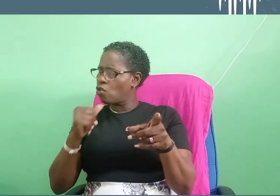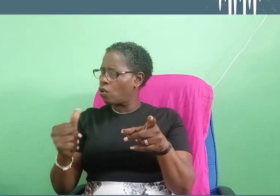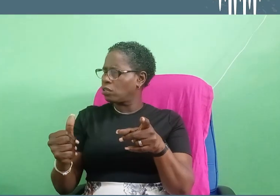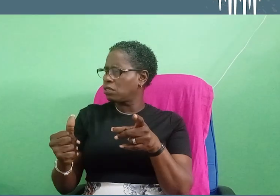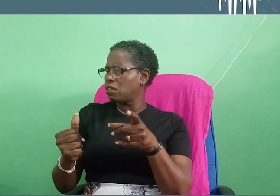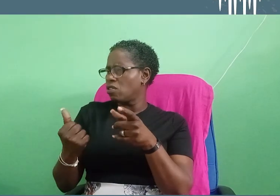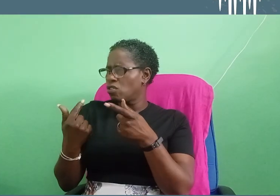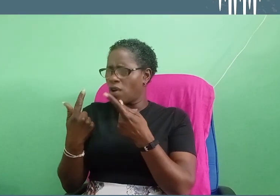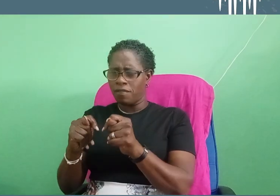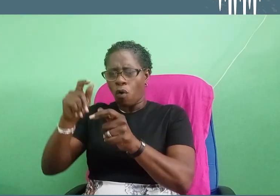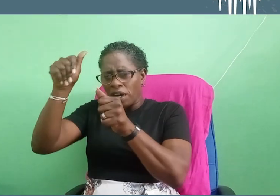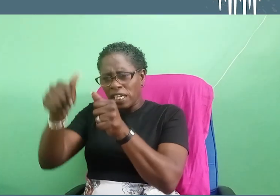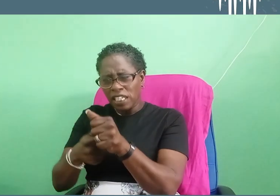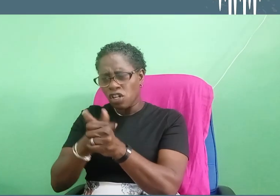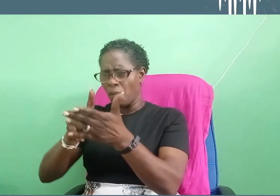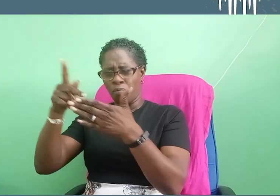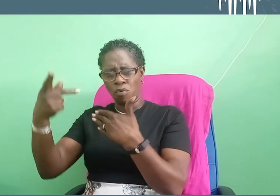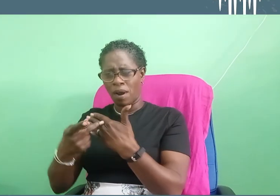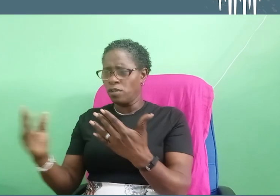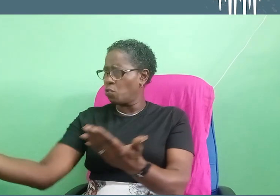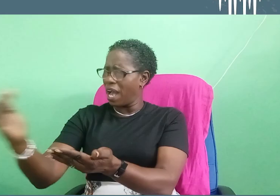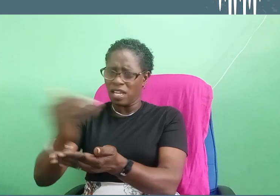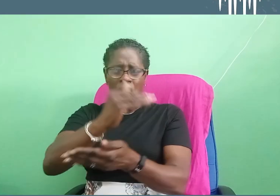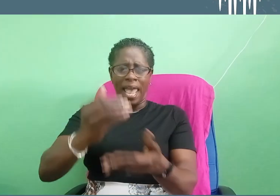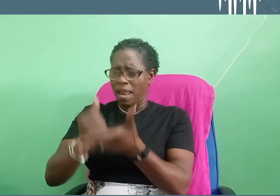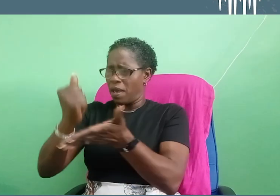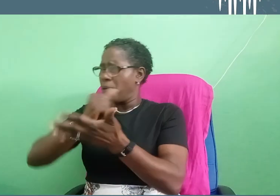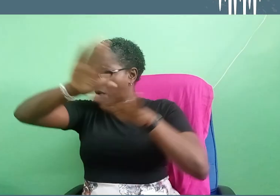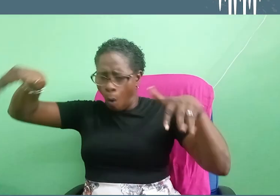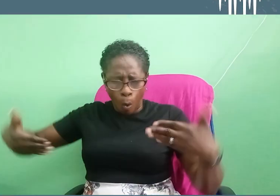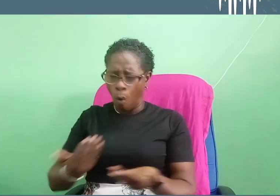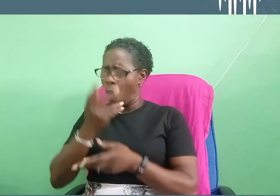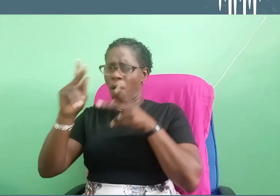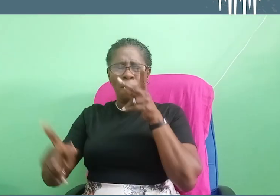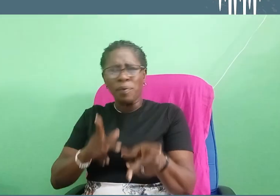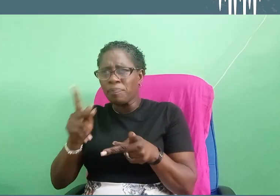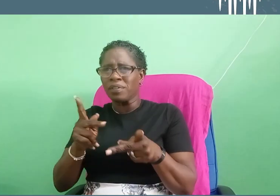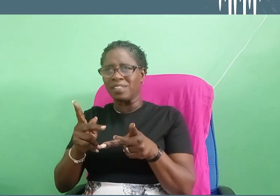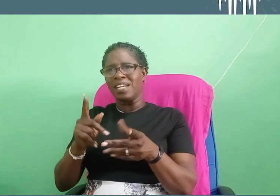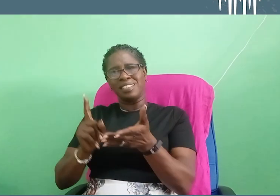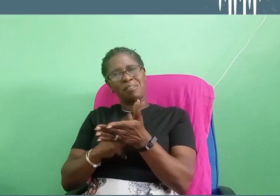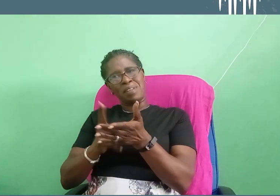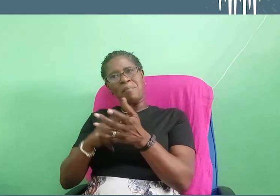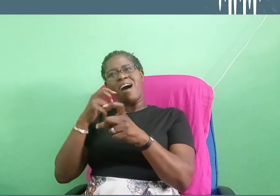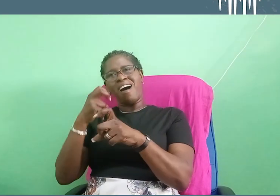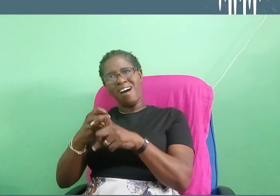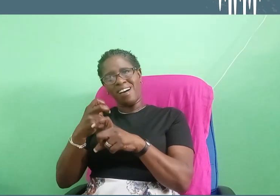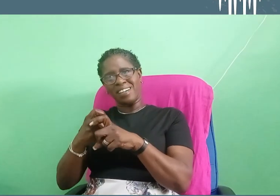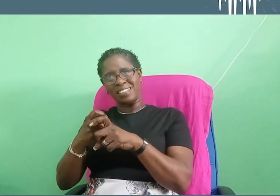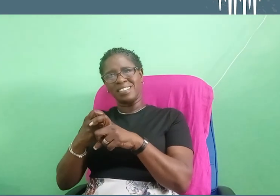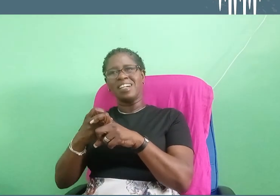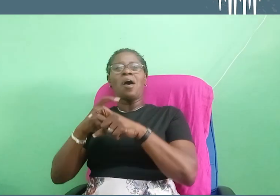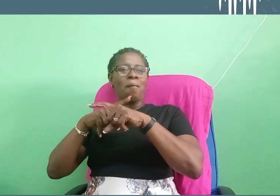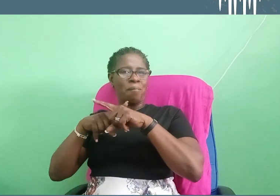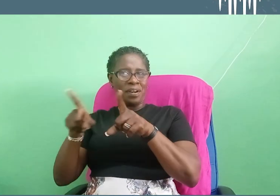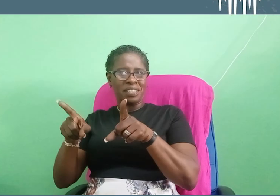like catch-all and solution for every single thing that comes up, but we are asking programs and service providers